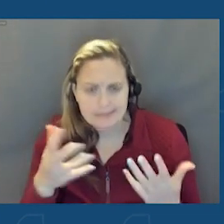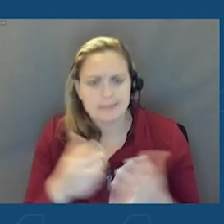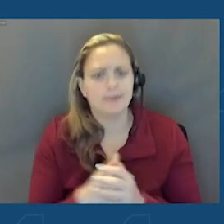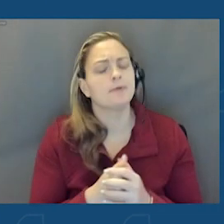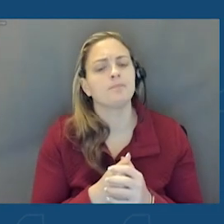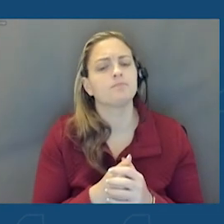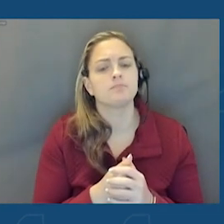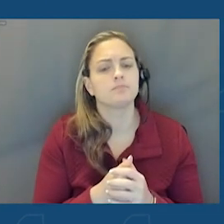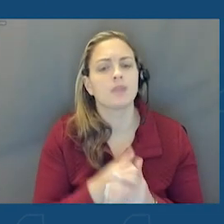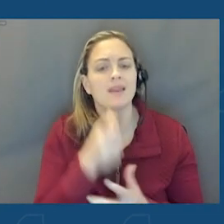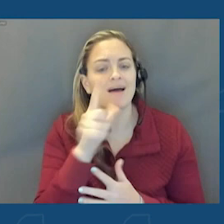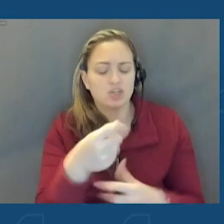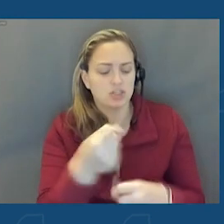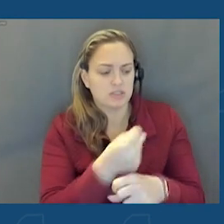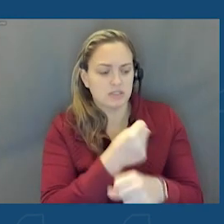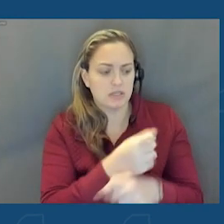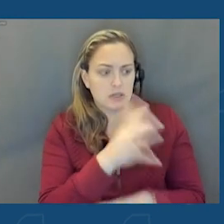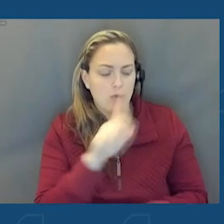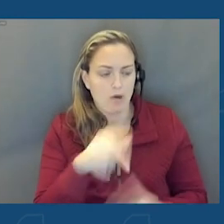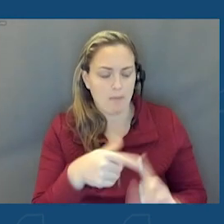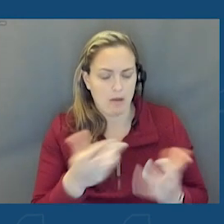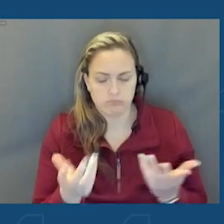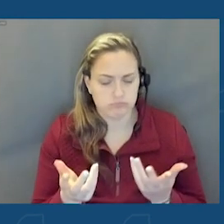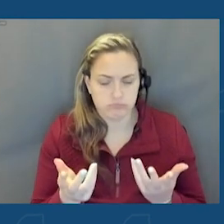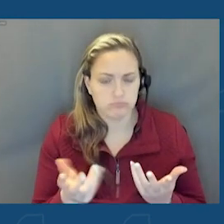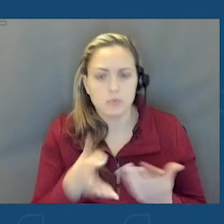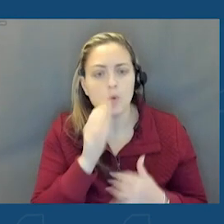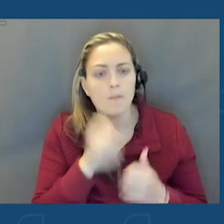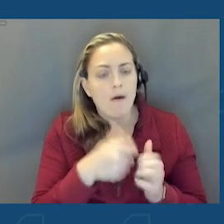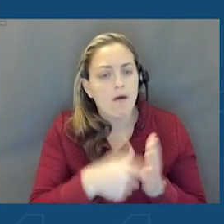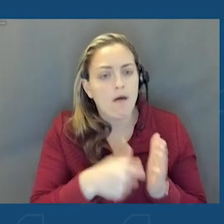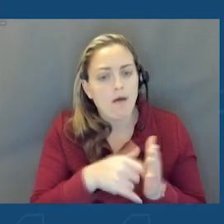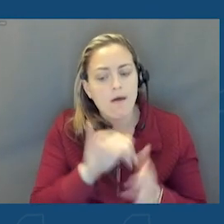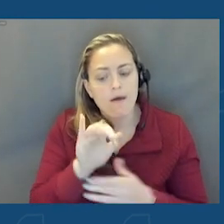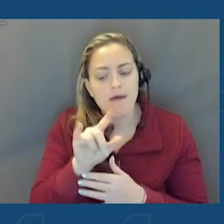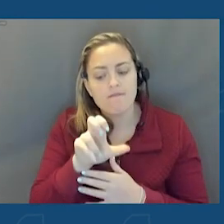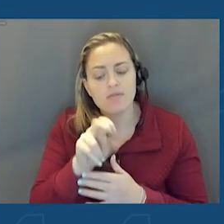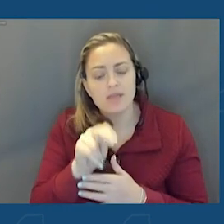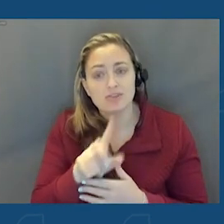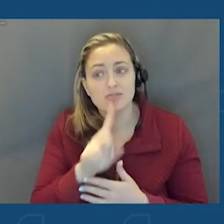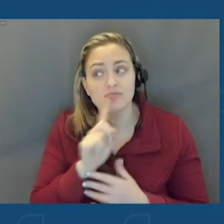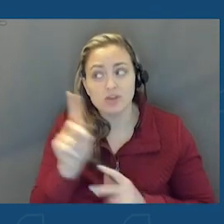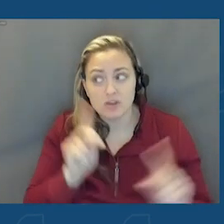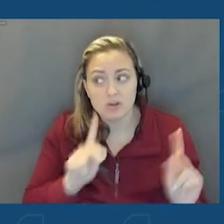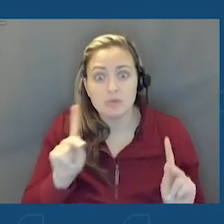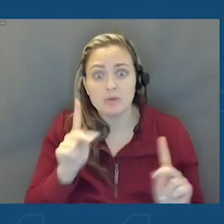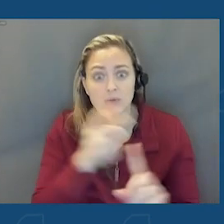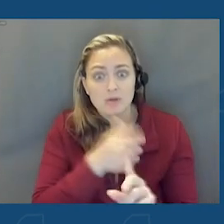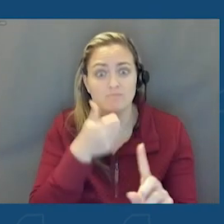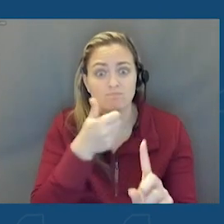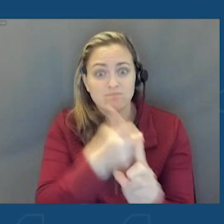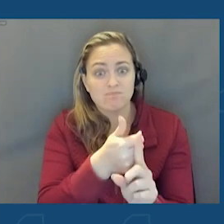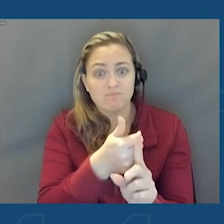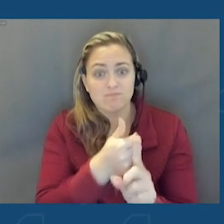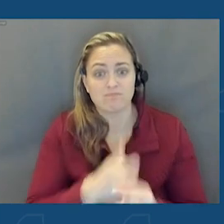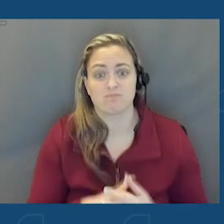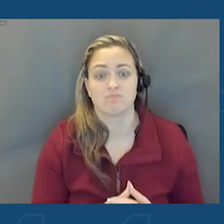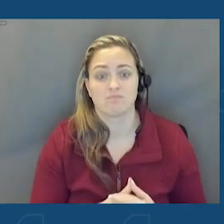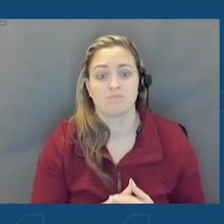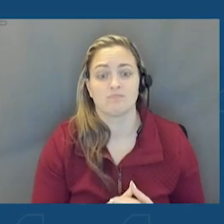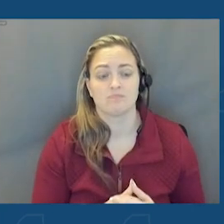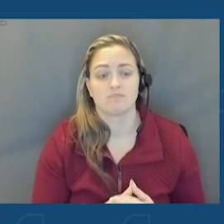statistics you talk about. You talk about inflation going up. These are real people being hurt. And to